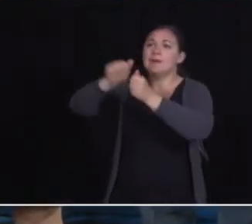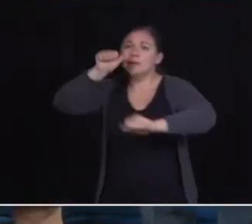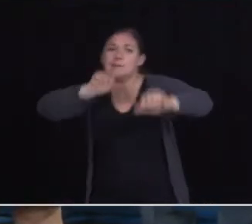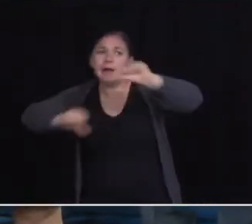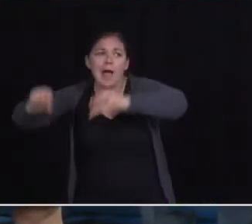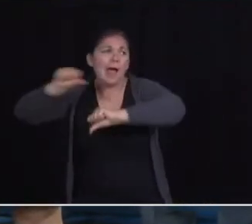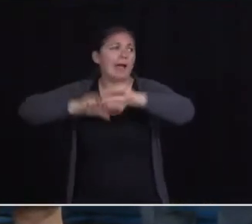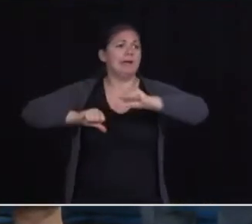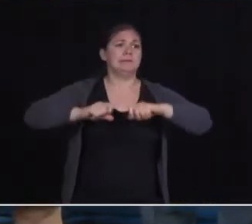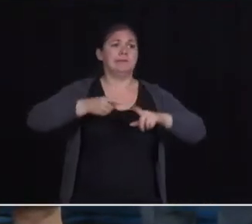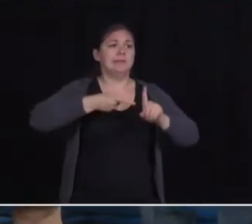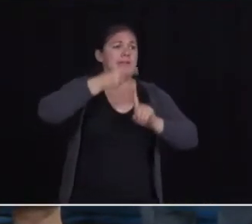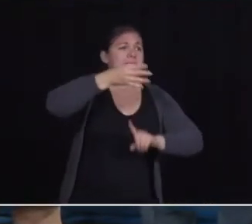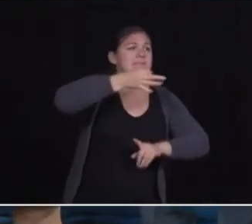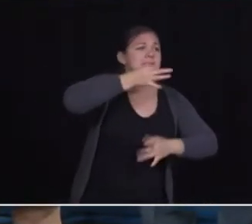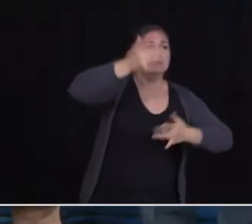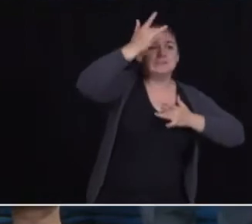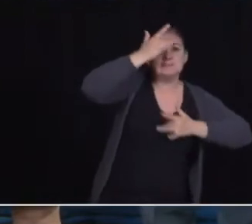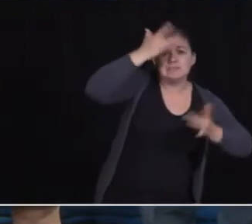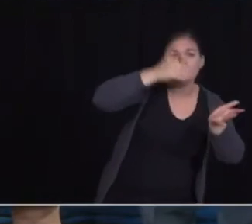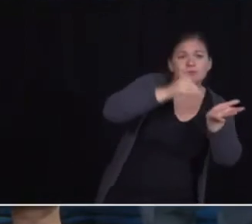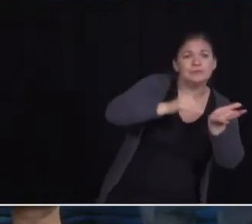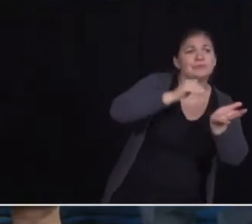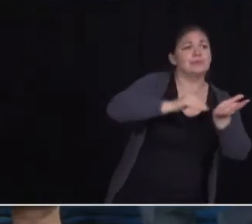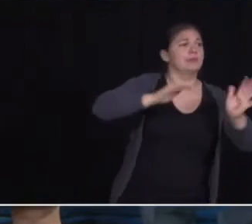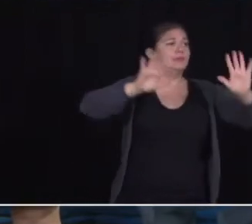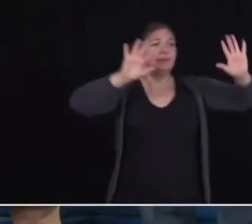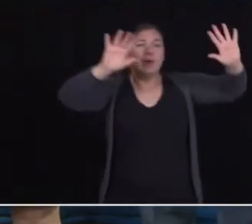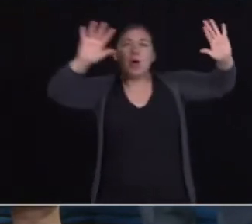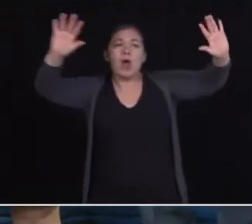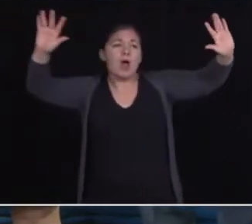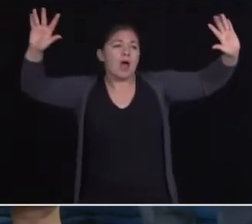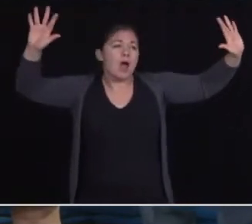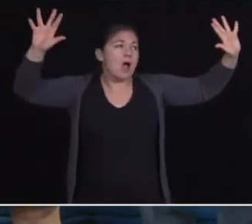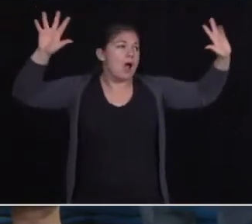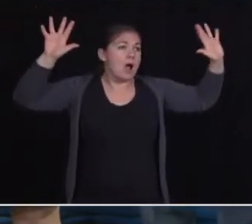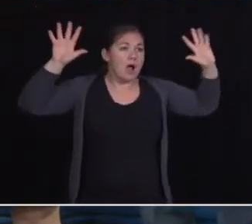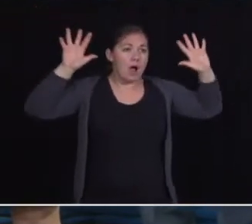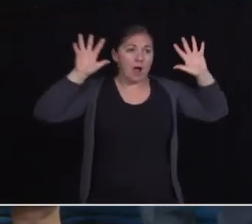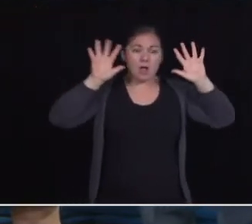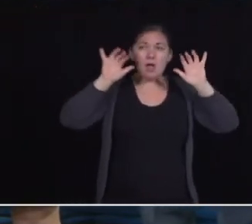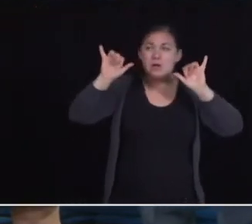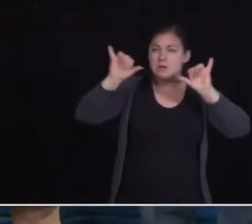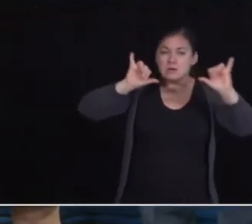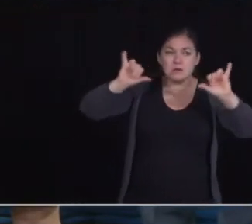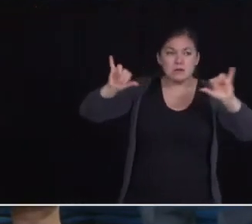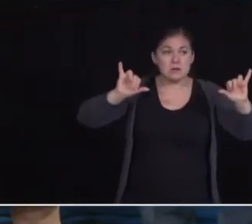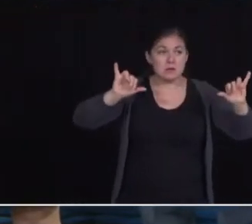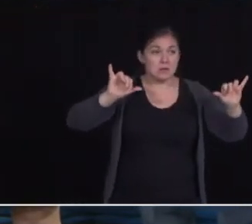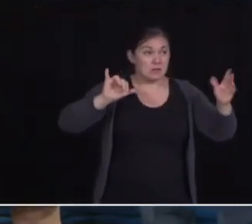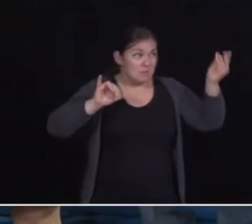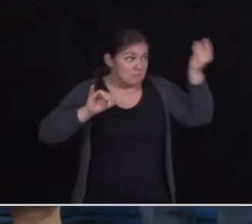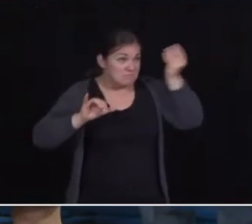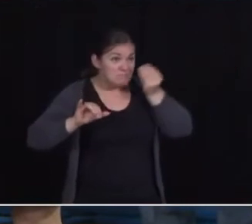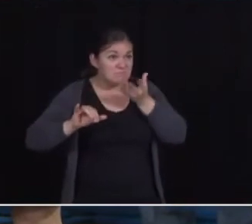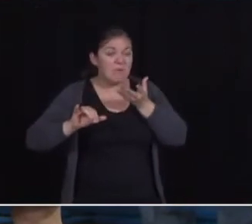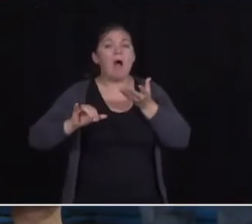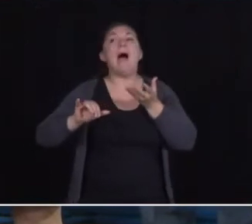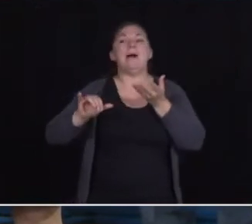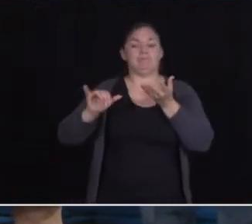take this route, and I support it. And we're going to work with all the business owners to support